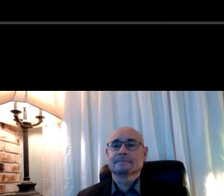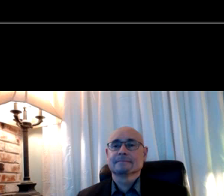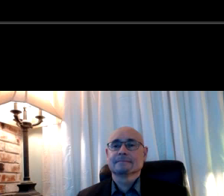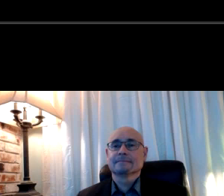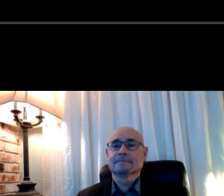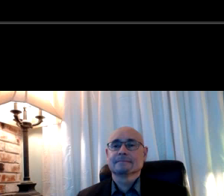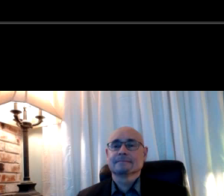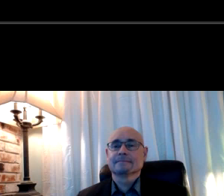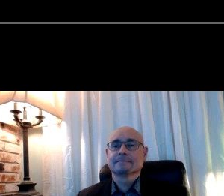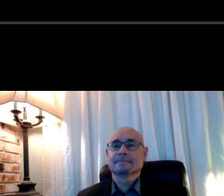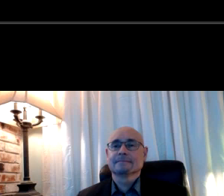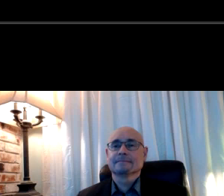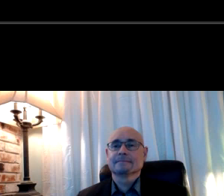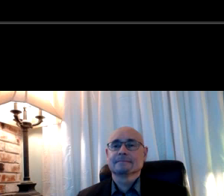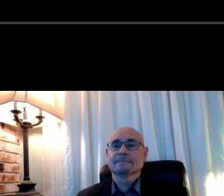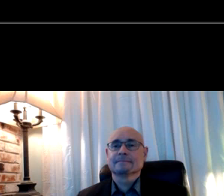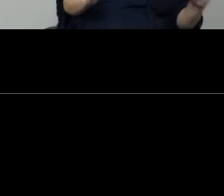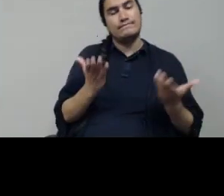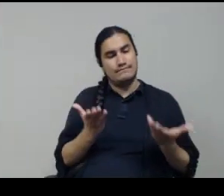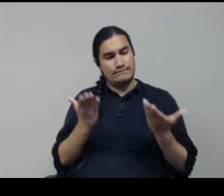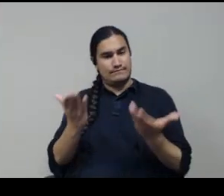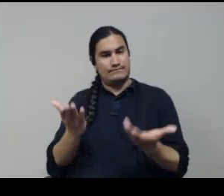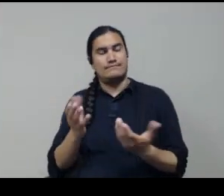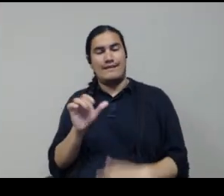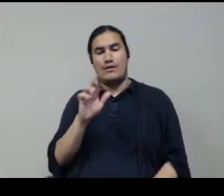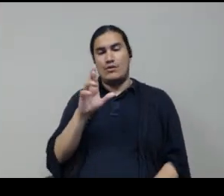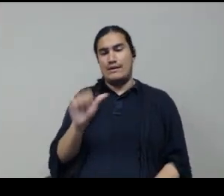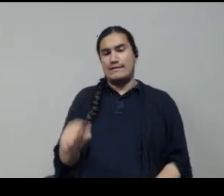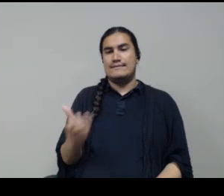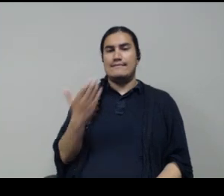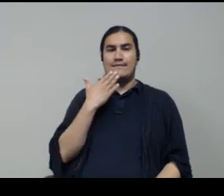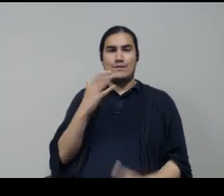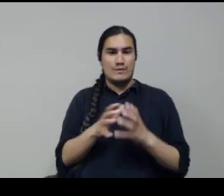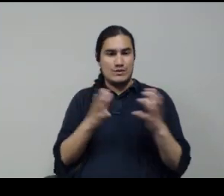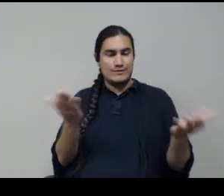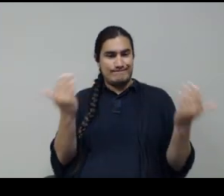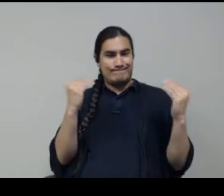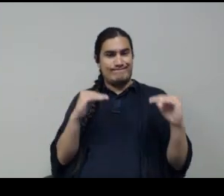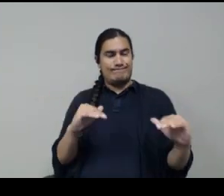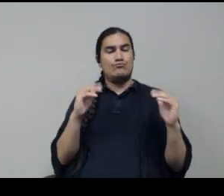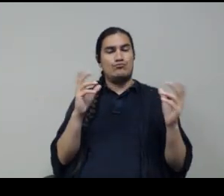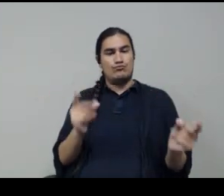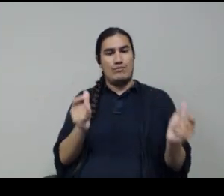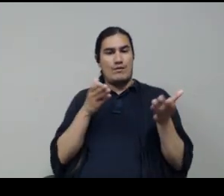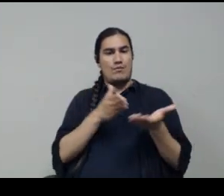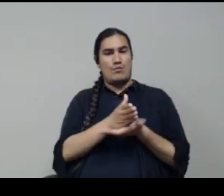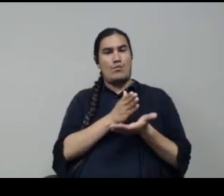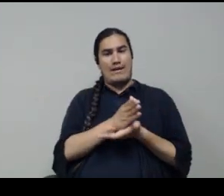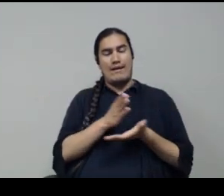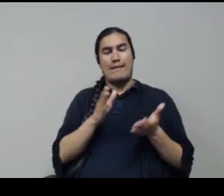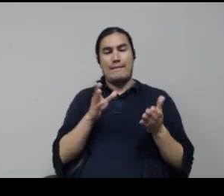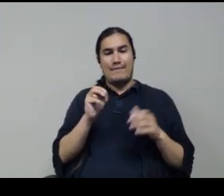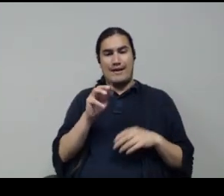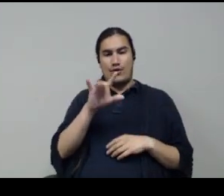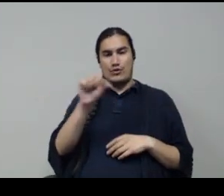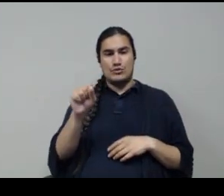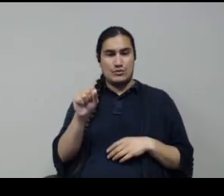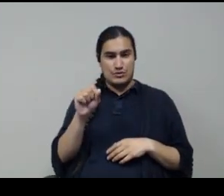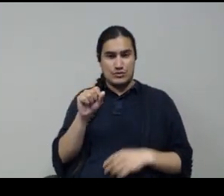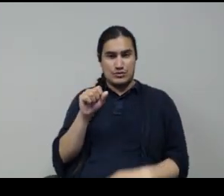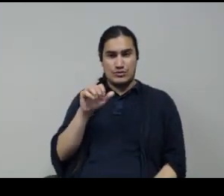Opposed? Motion carries. Thank you so much. We will move on to the right-of-way matters. Gertej? Thank